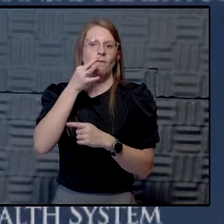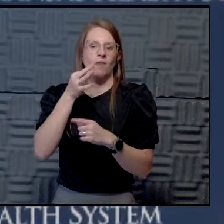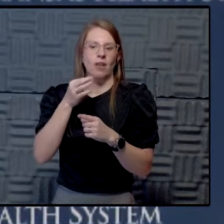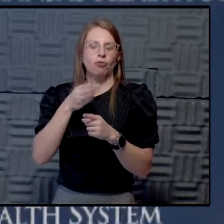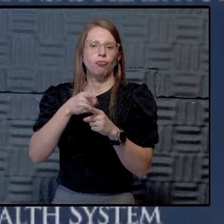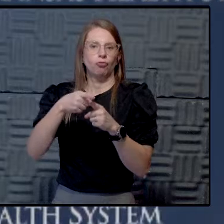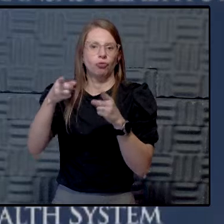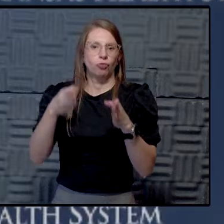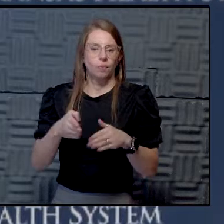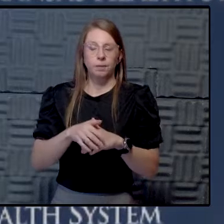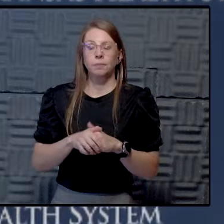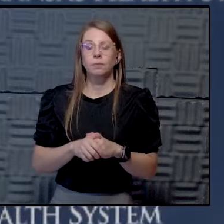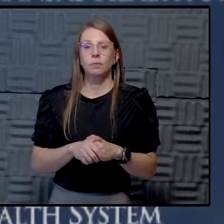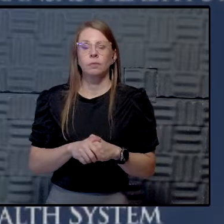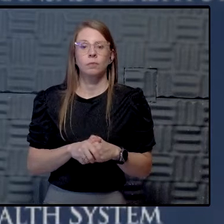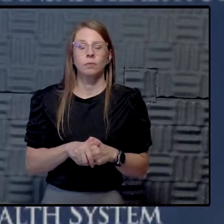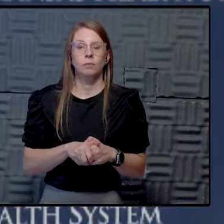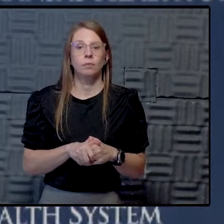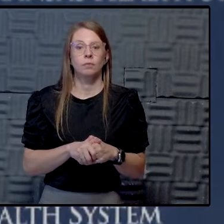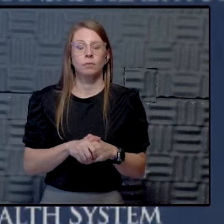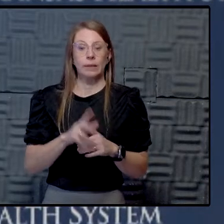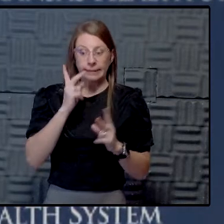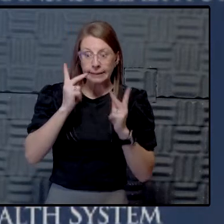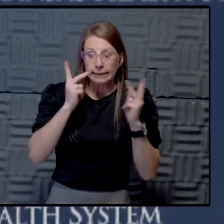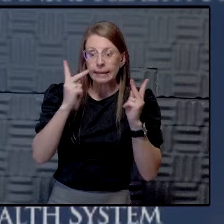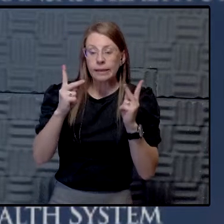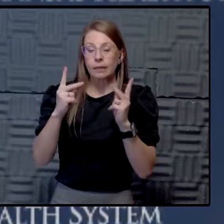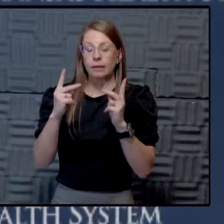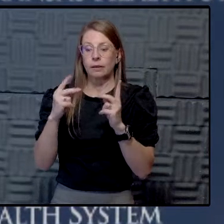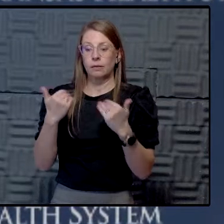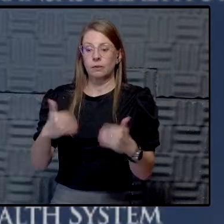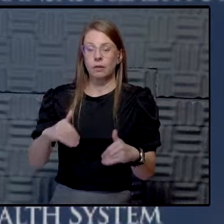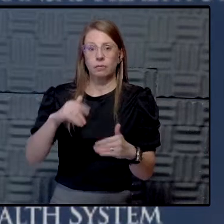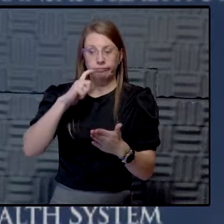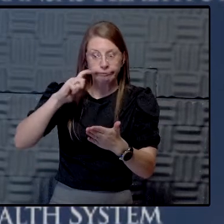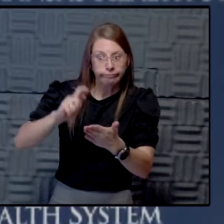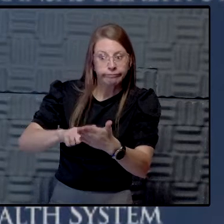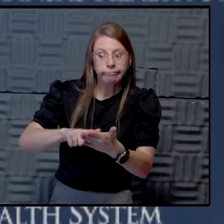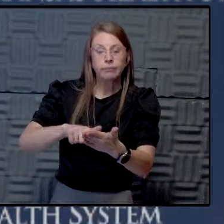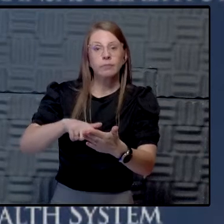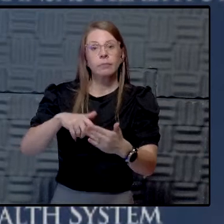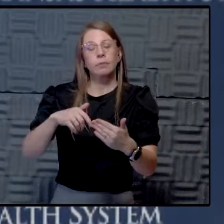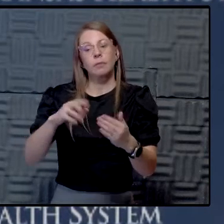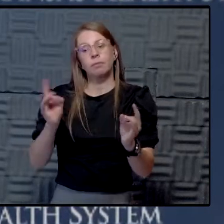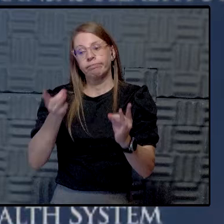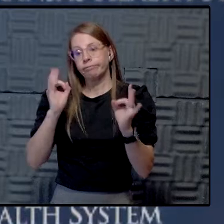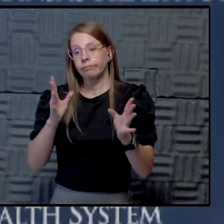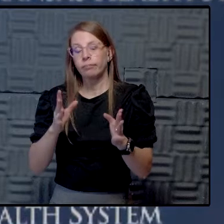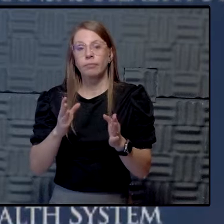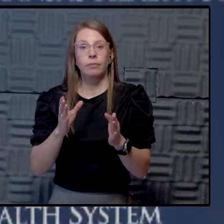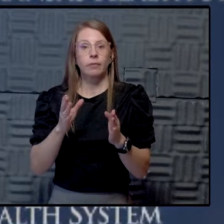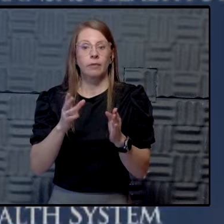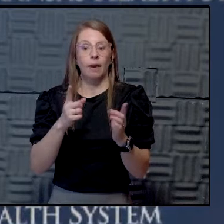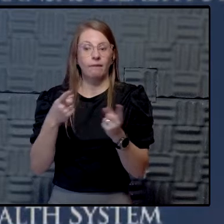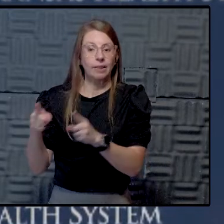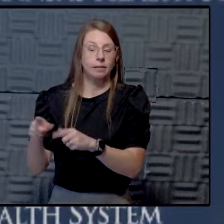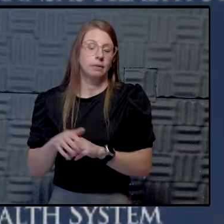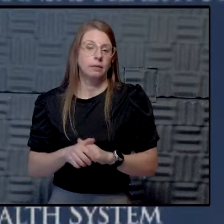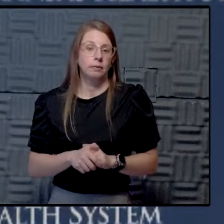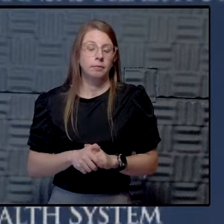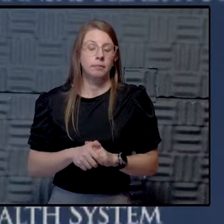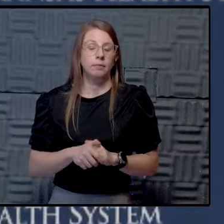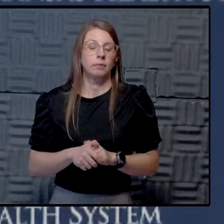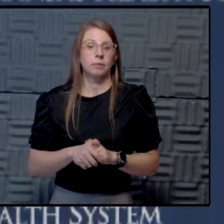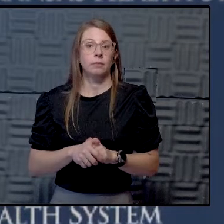They see and are exposed to incredible tragedy, dramatic events that are, by the time